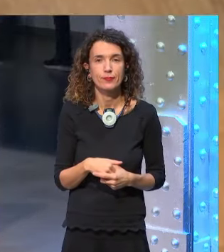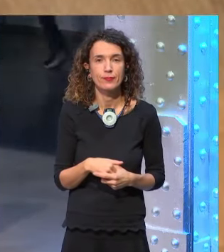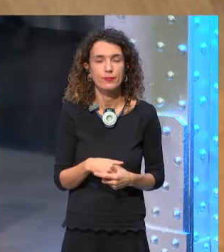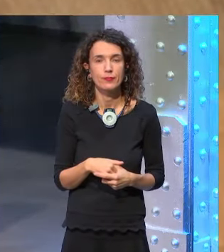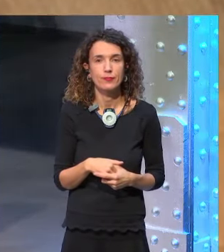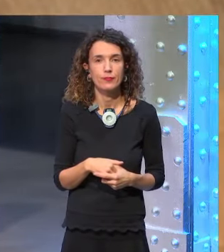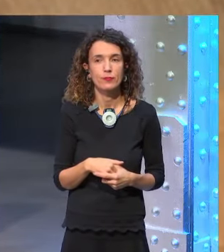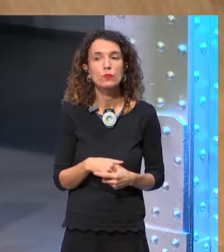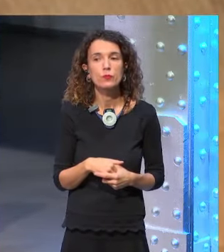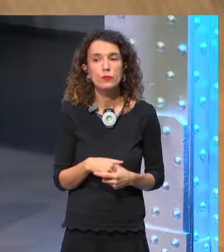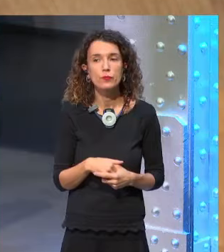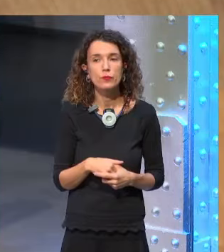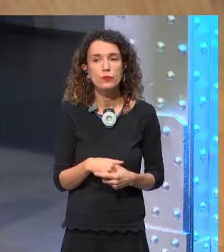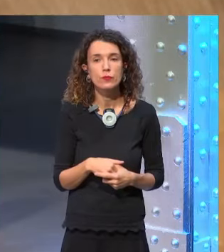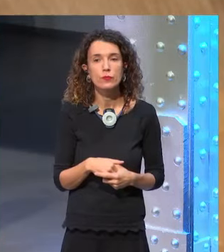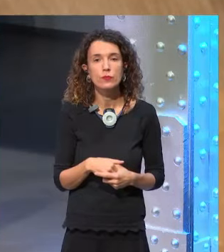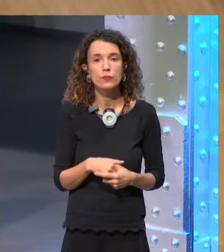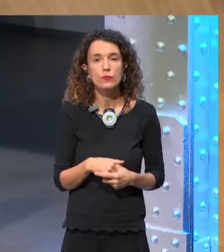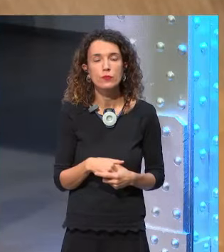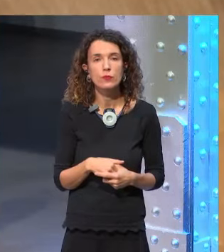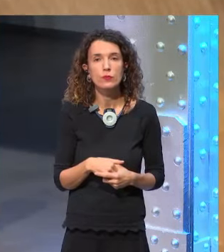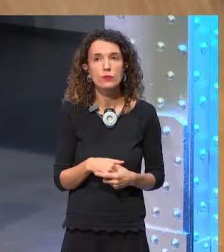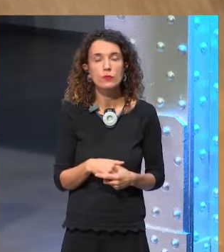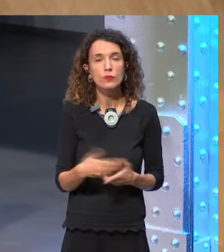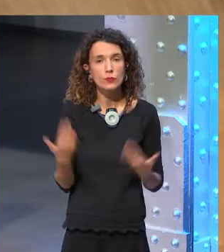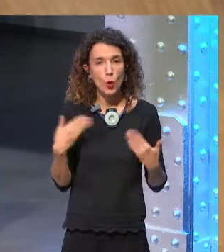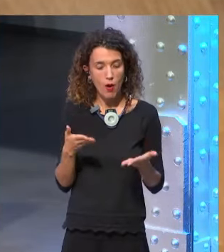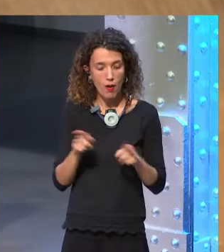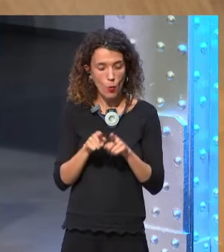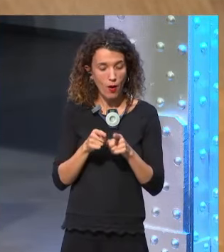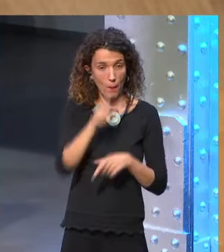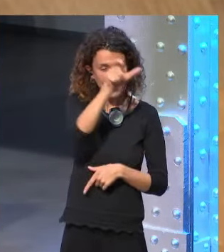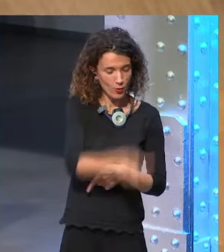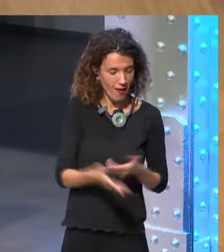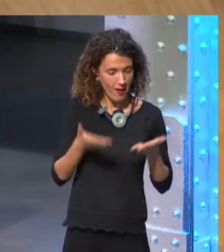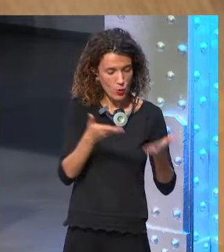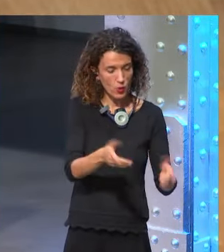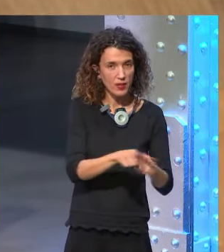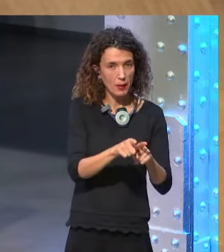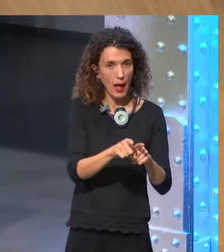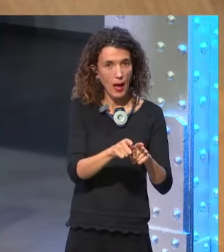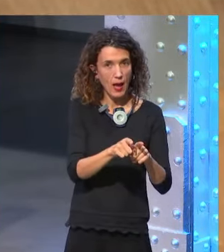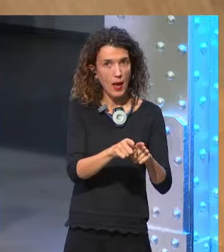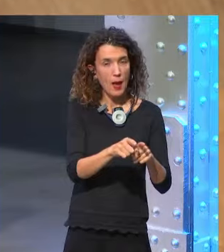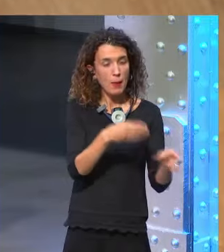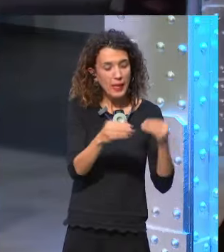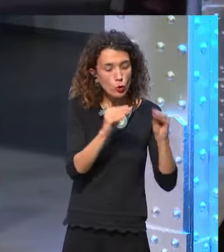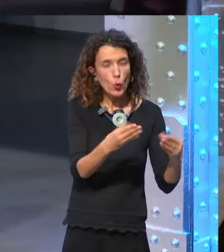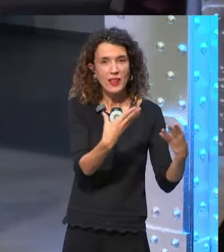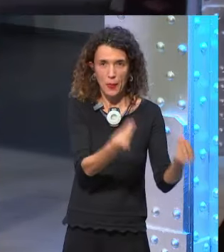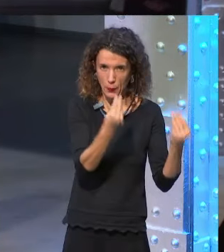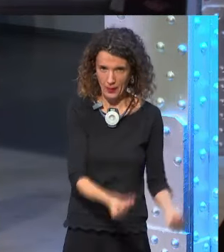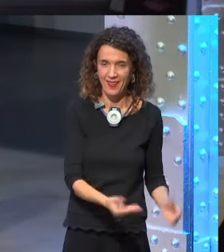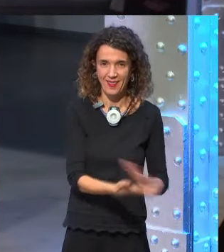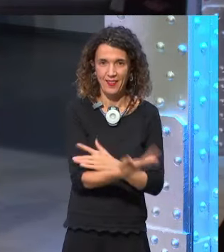him further in his understanding of his own material. Well, I would say that we saved this guy. I think